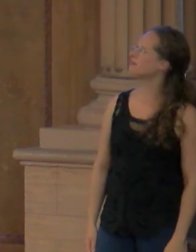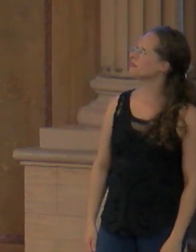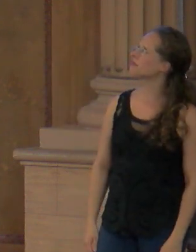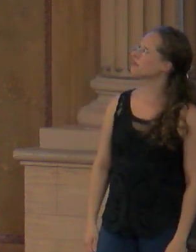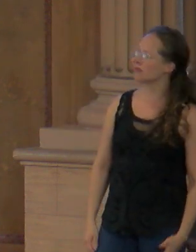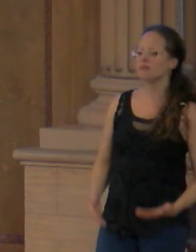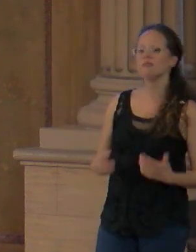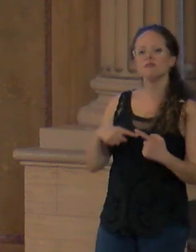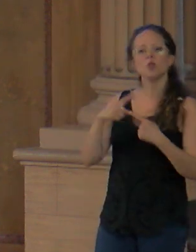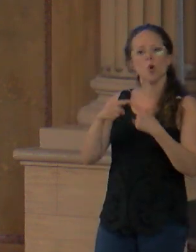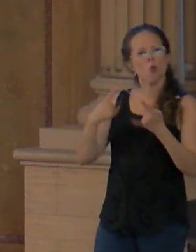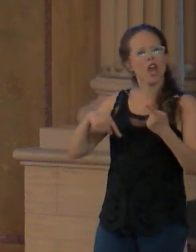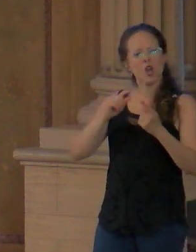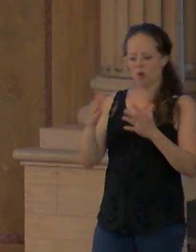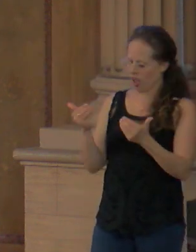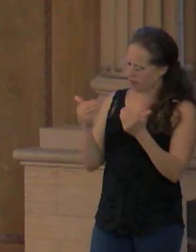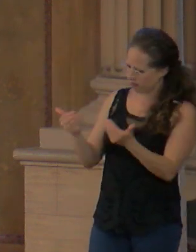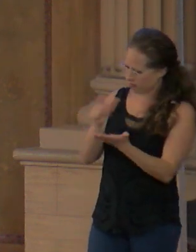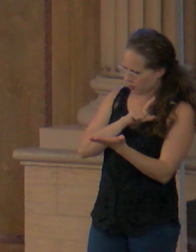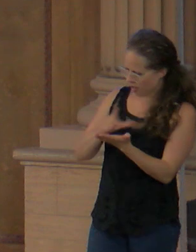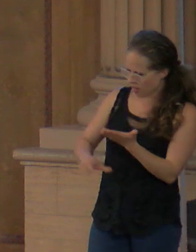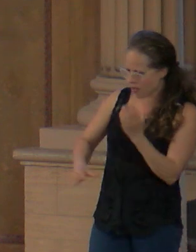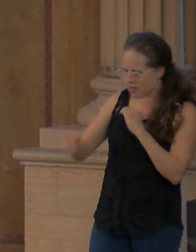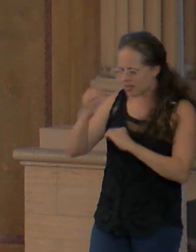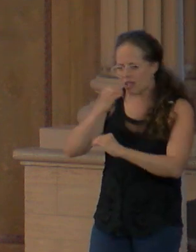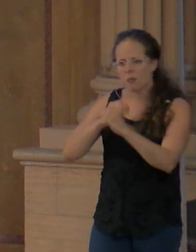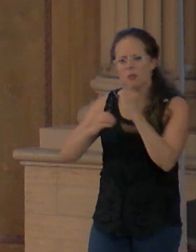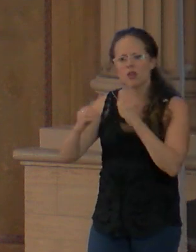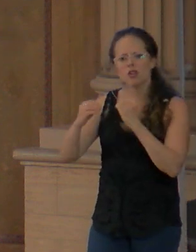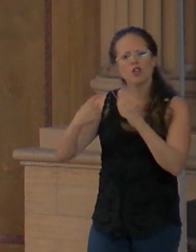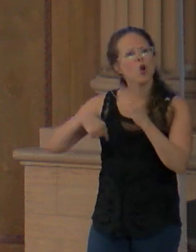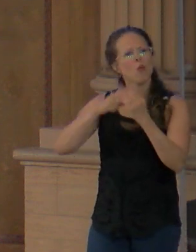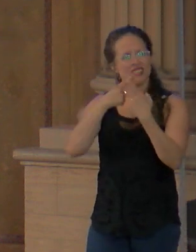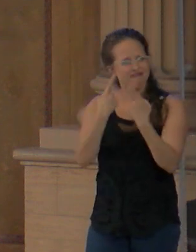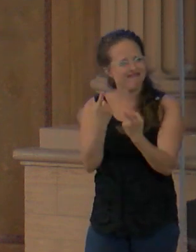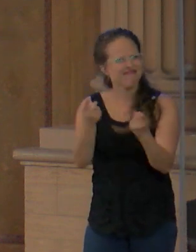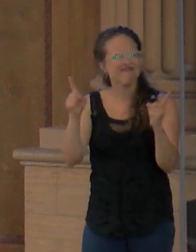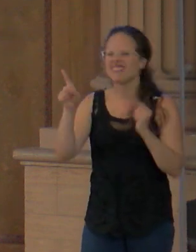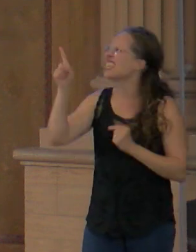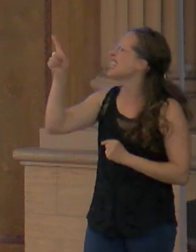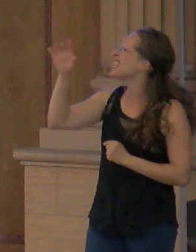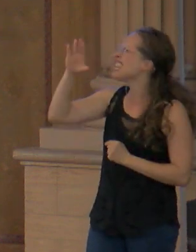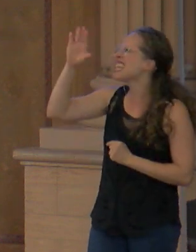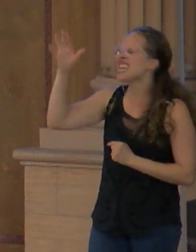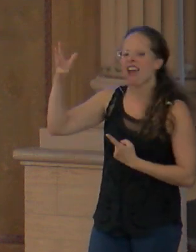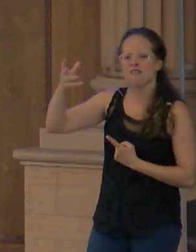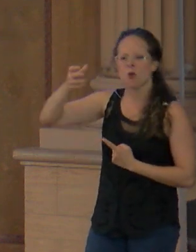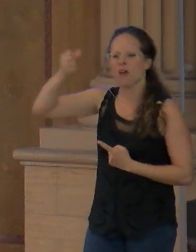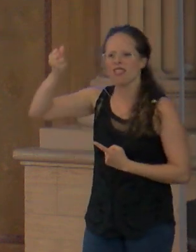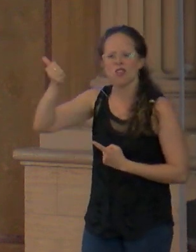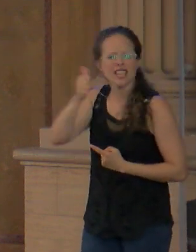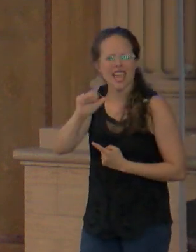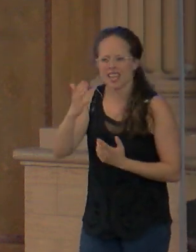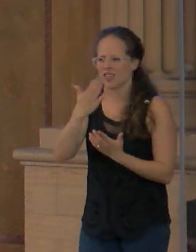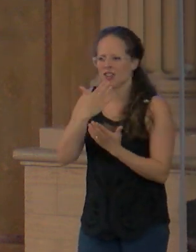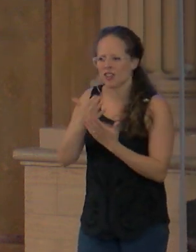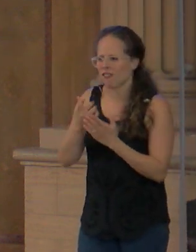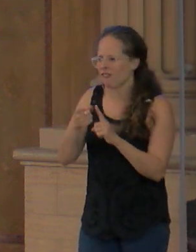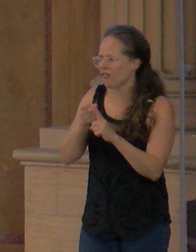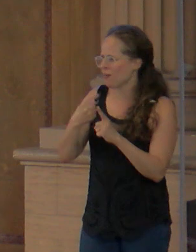When we're taking this Lord's Supper, we're saying that Jesus didn't withhold any good from us that only he could give.